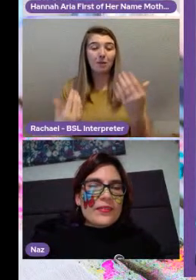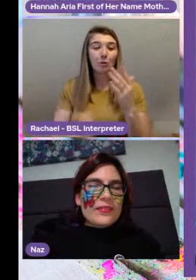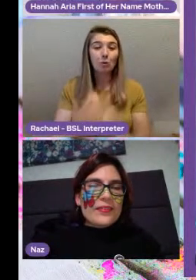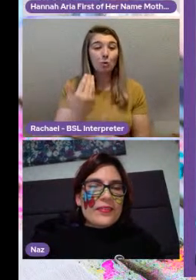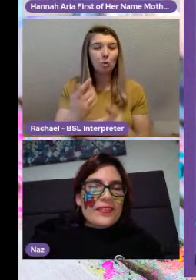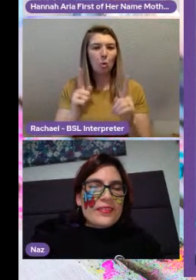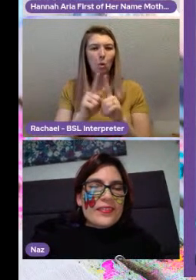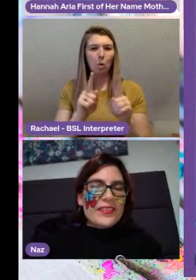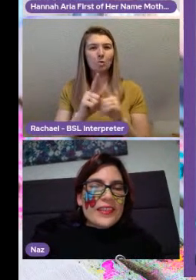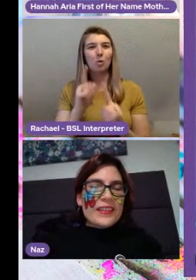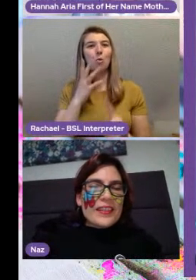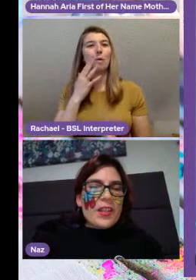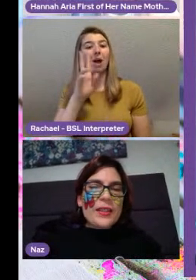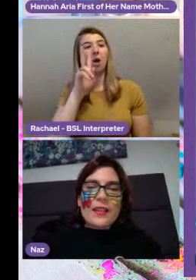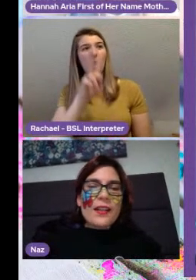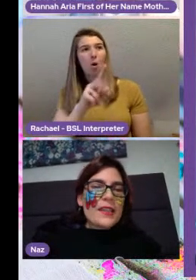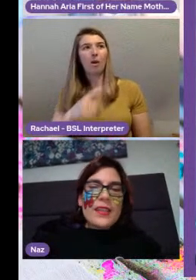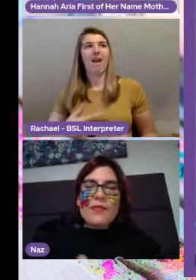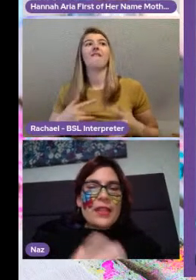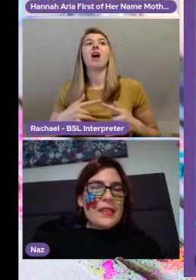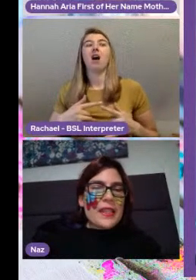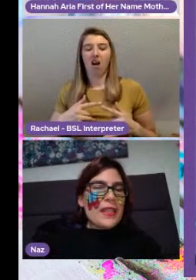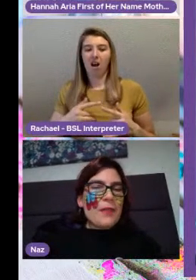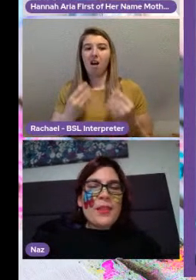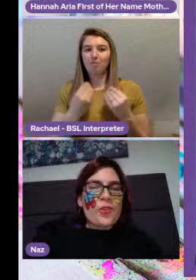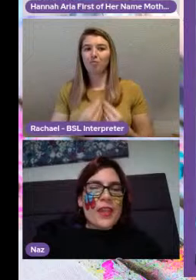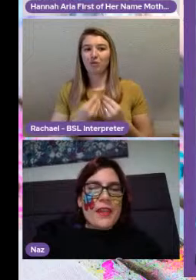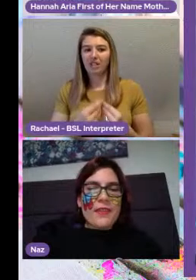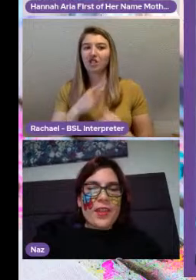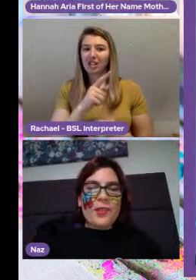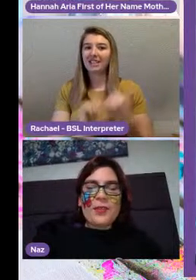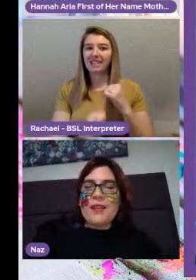of the skill involved in printing.